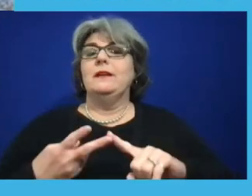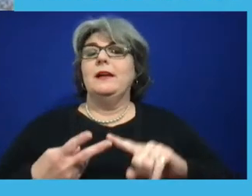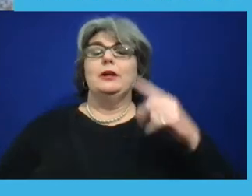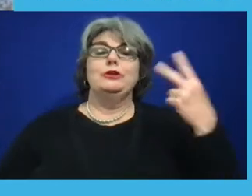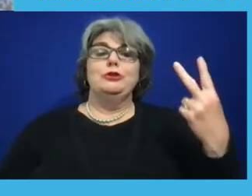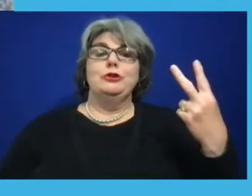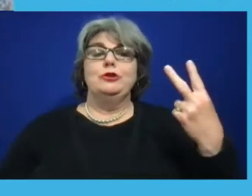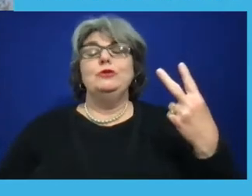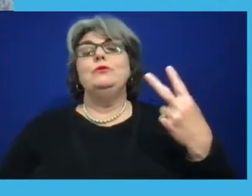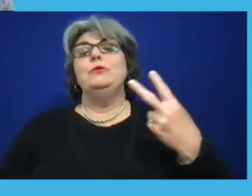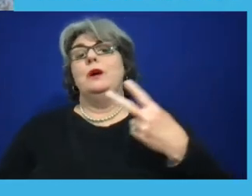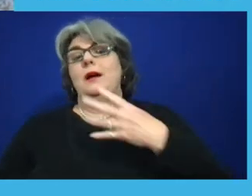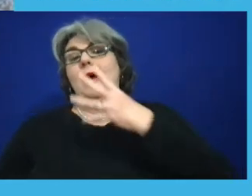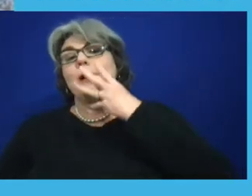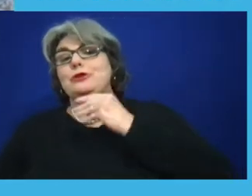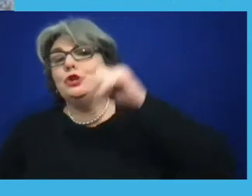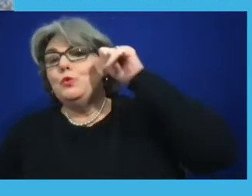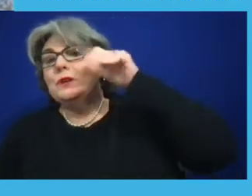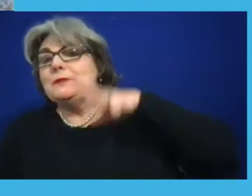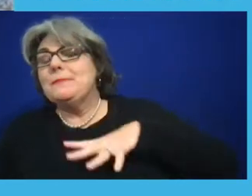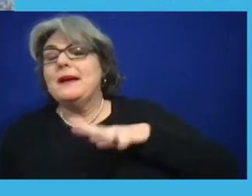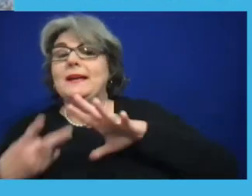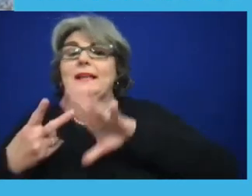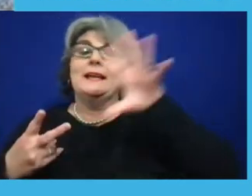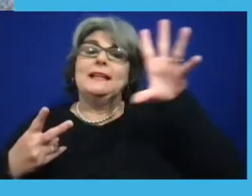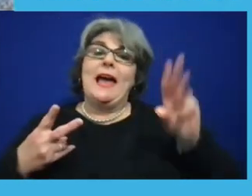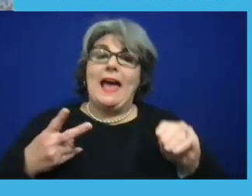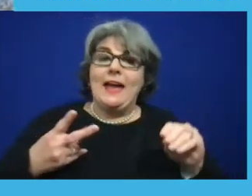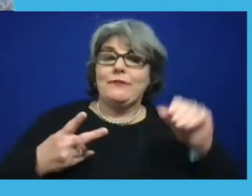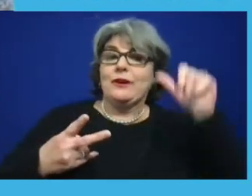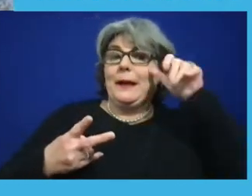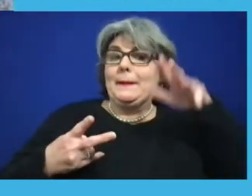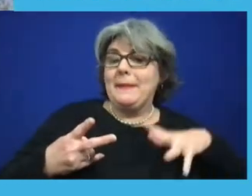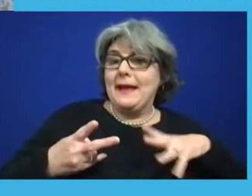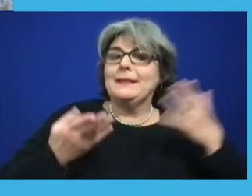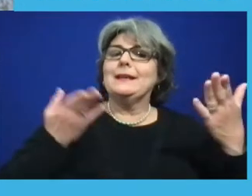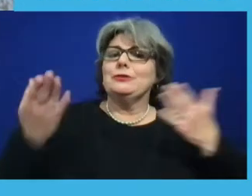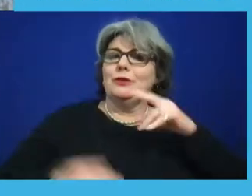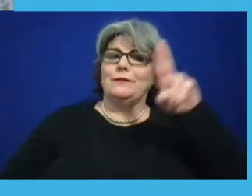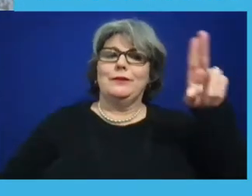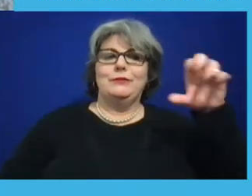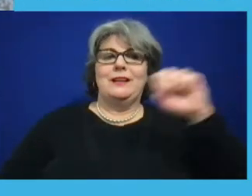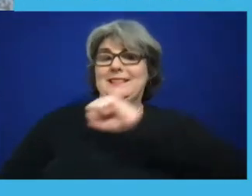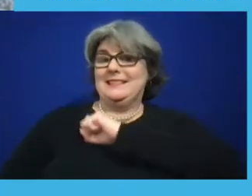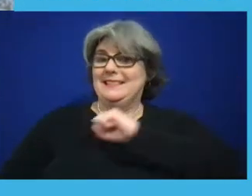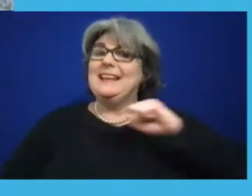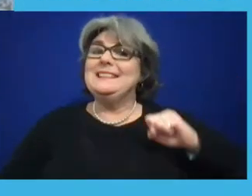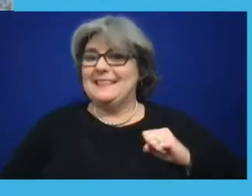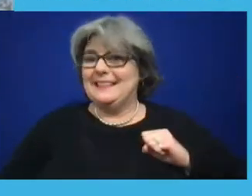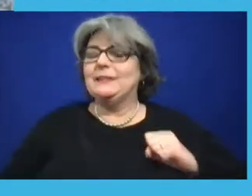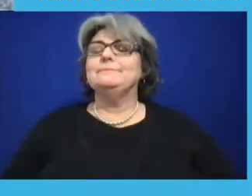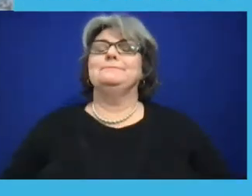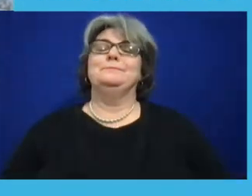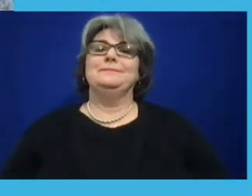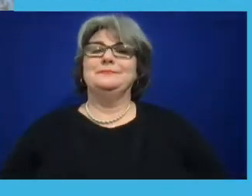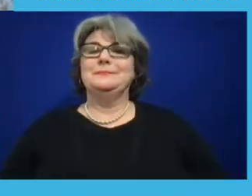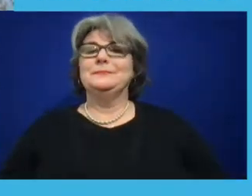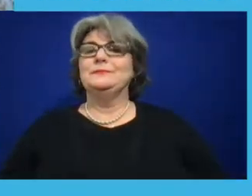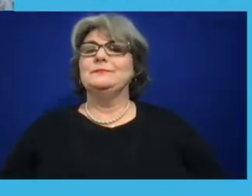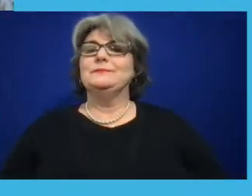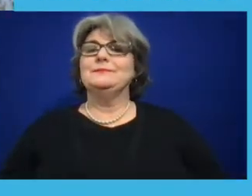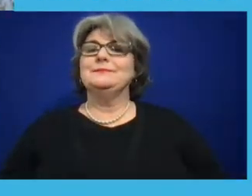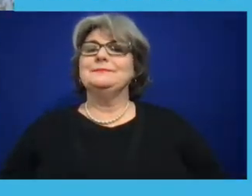so that John Ossoff and Raphael Warnock, a Jewish man and an African American man, could serve in the United States